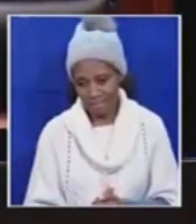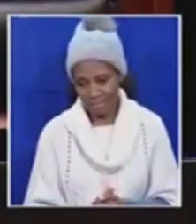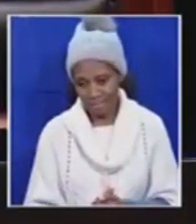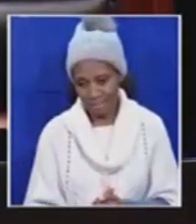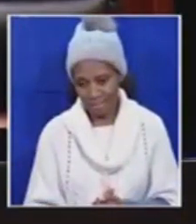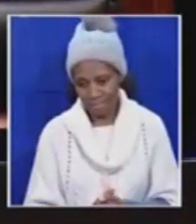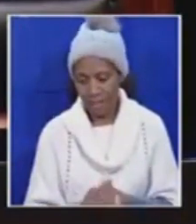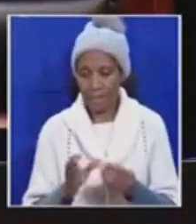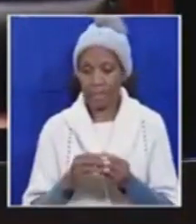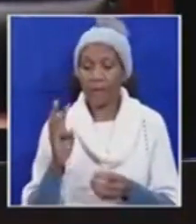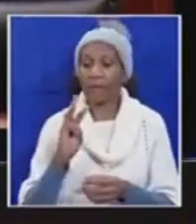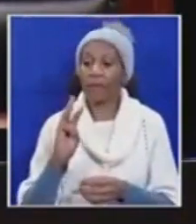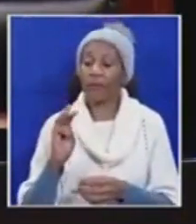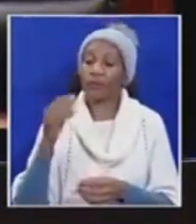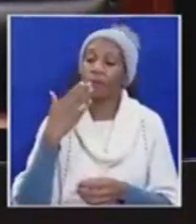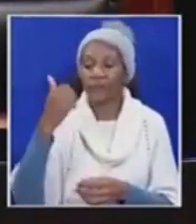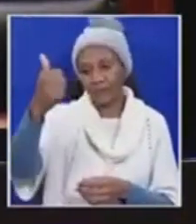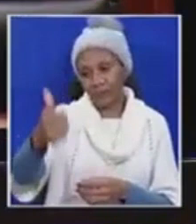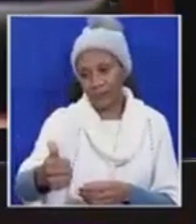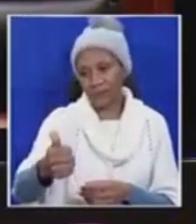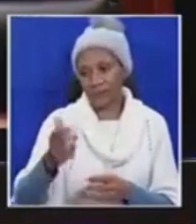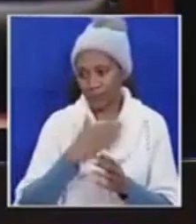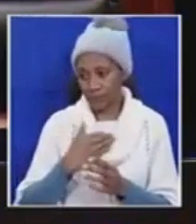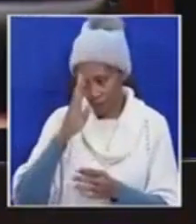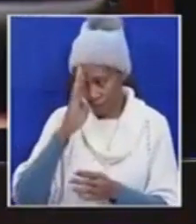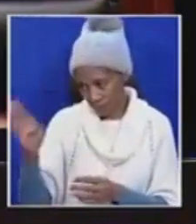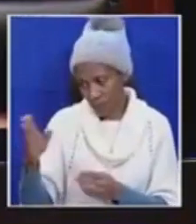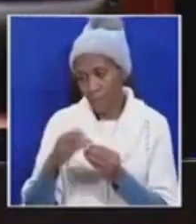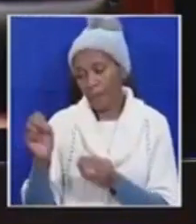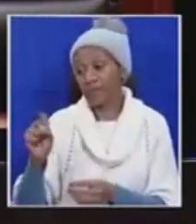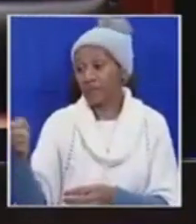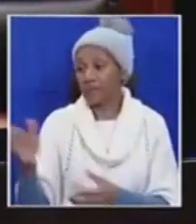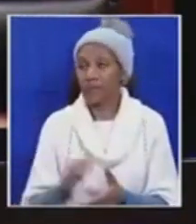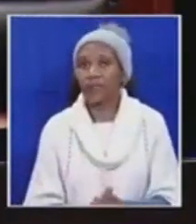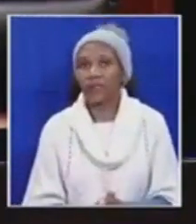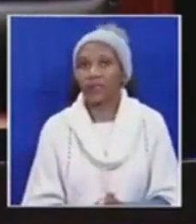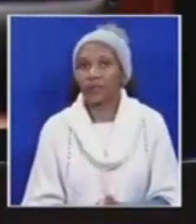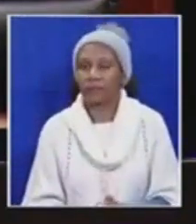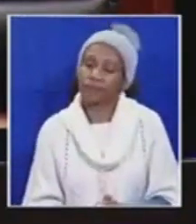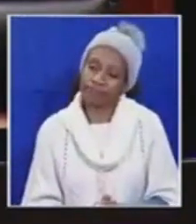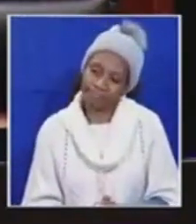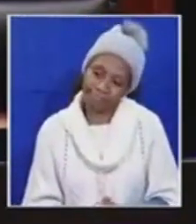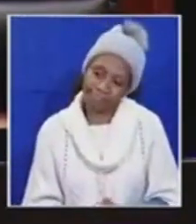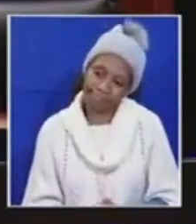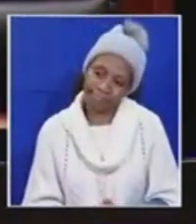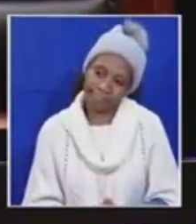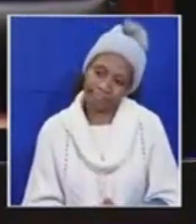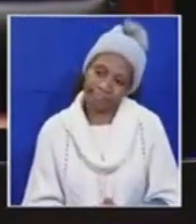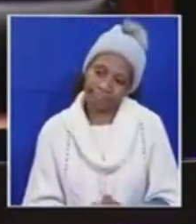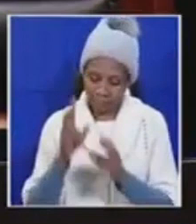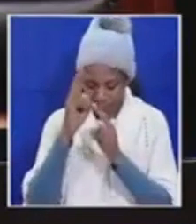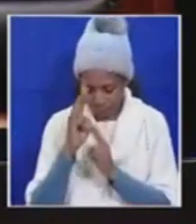Honourable Waters, can you take your seat? I want to address your chief whip. Honourable Member Steenhuisen,